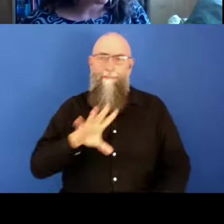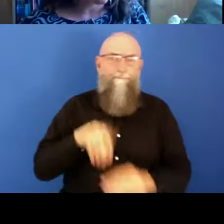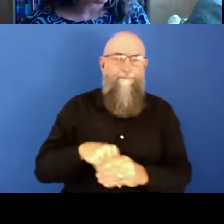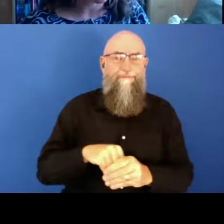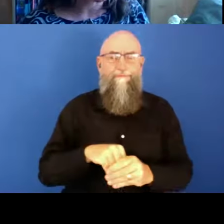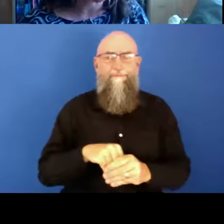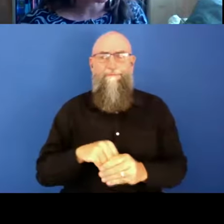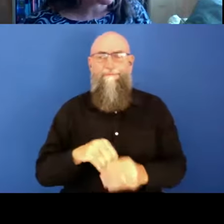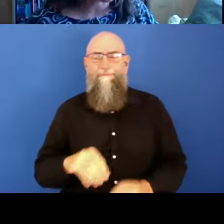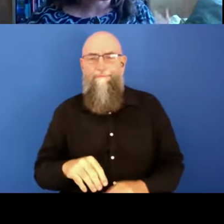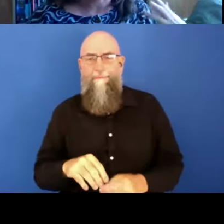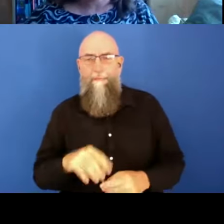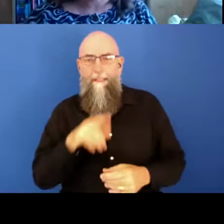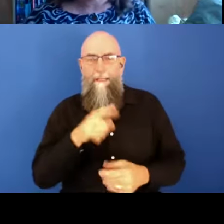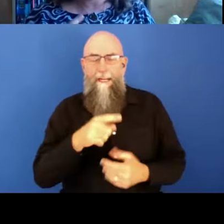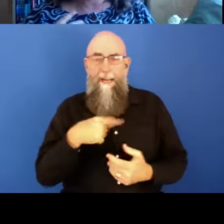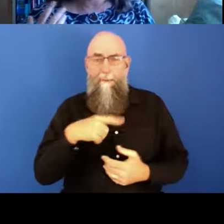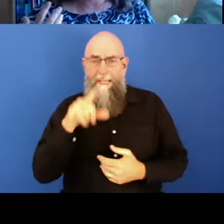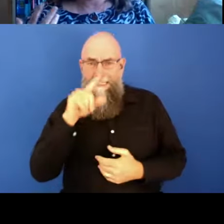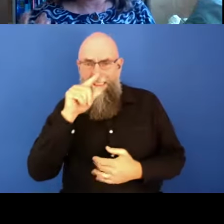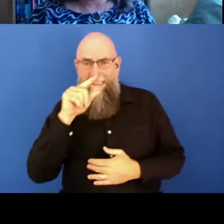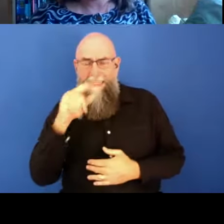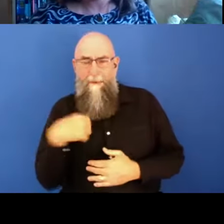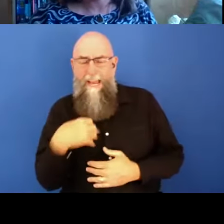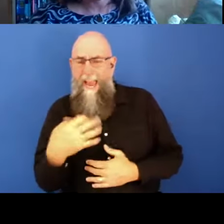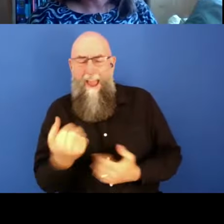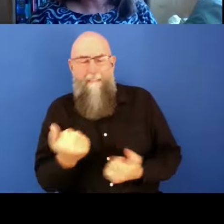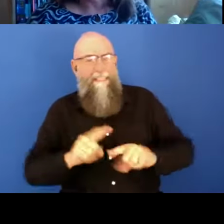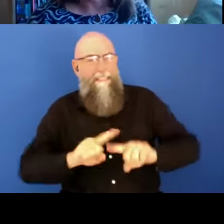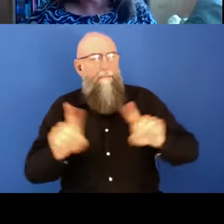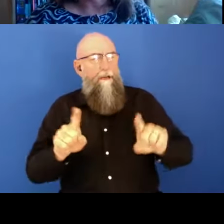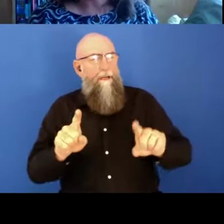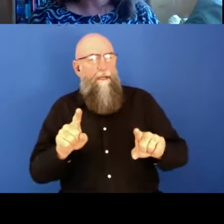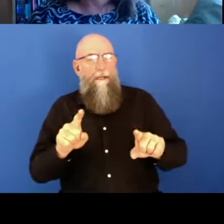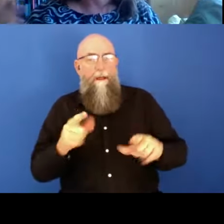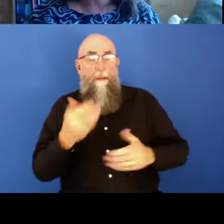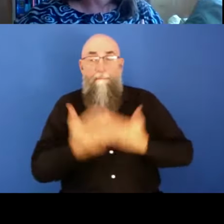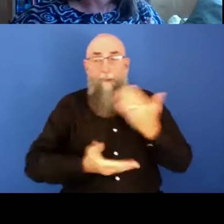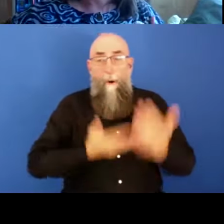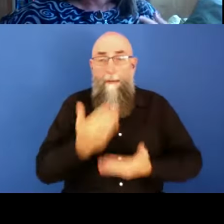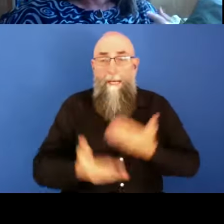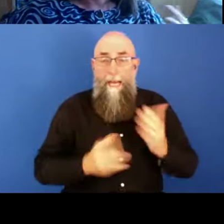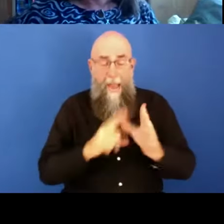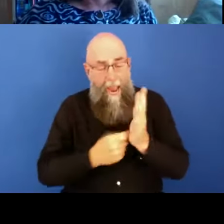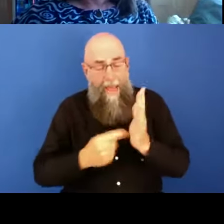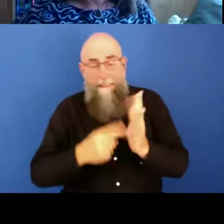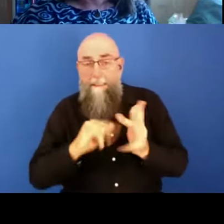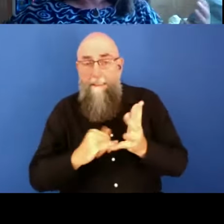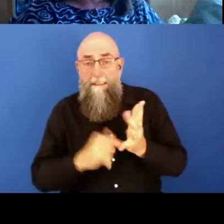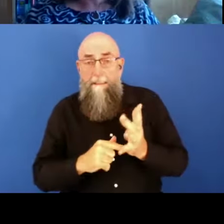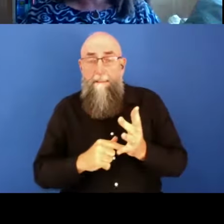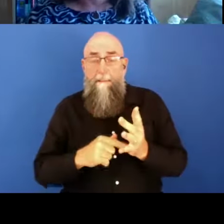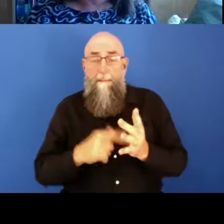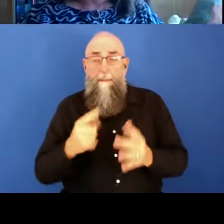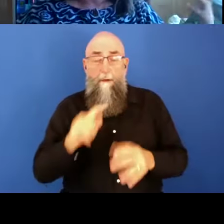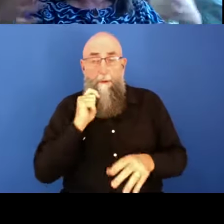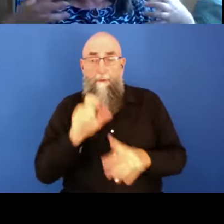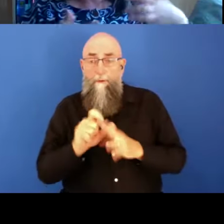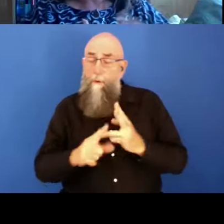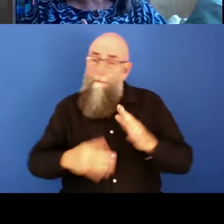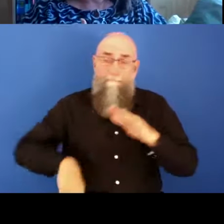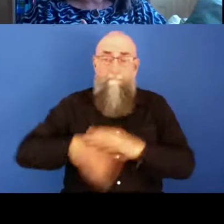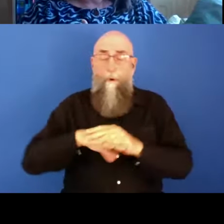you know there were residencies with different um performing artists who would come and do a performance for the whole community